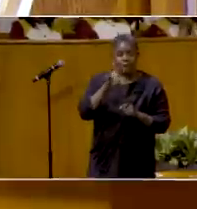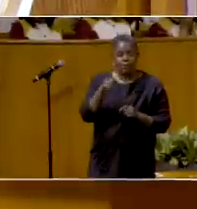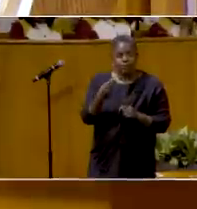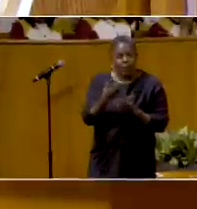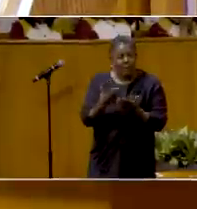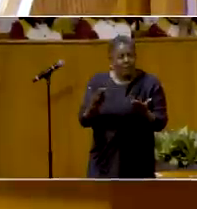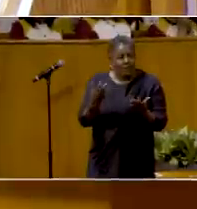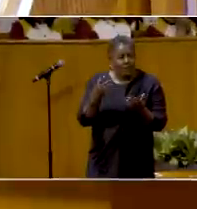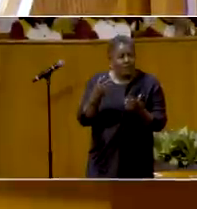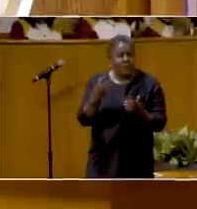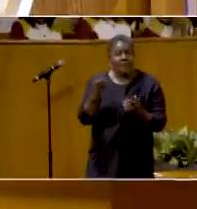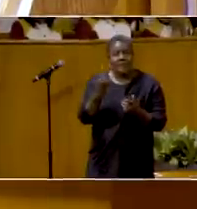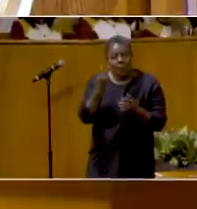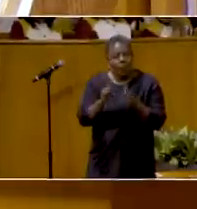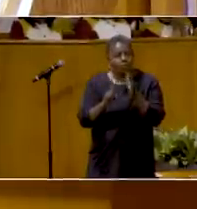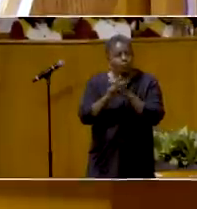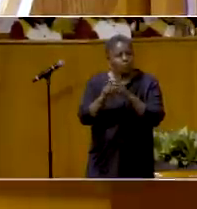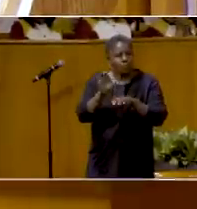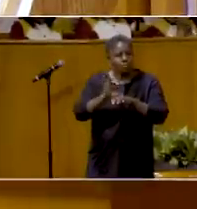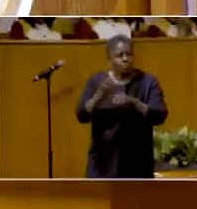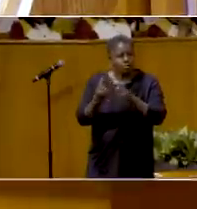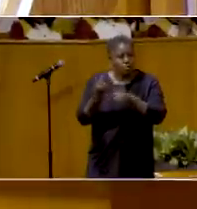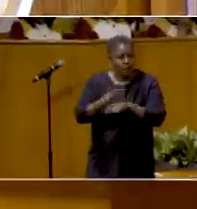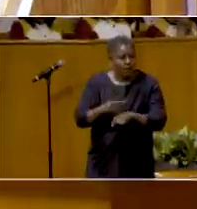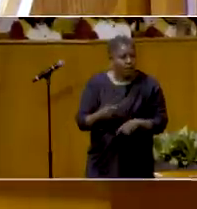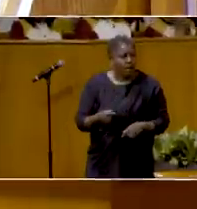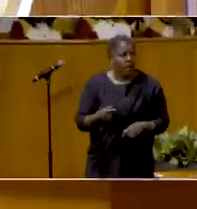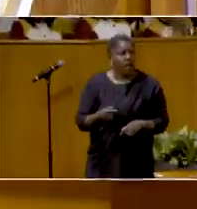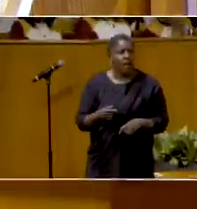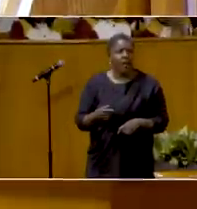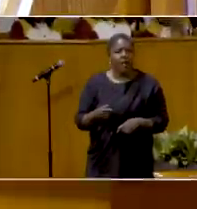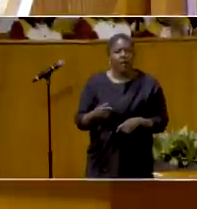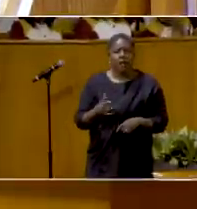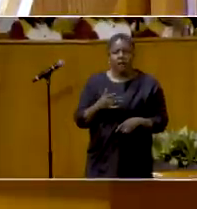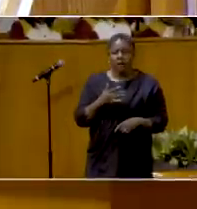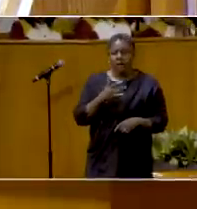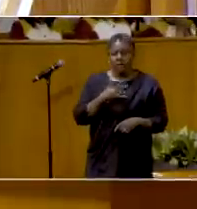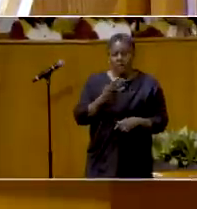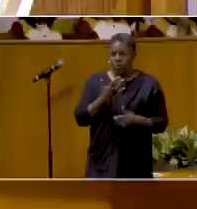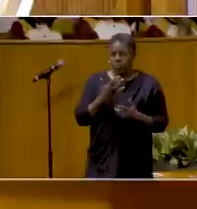Yeah. Somebody came to church today on the brink of giving up.